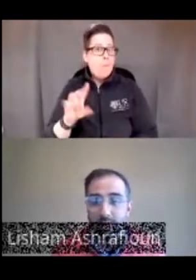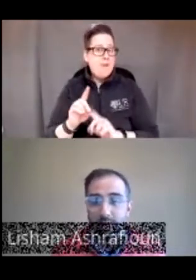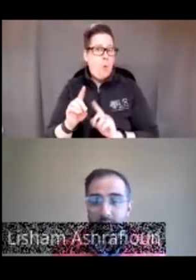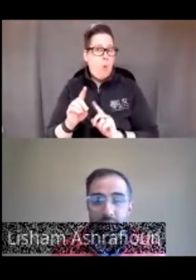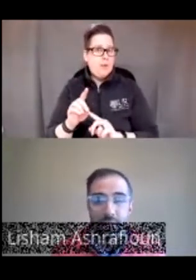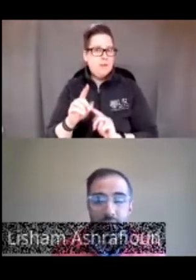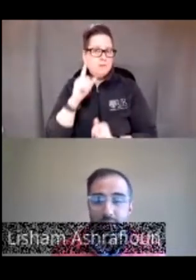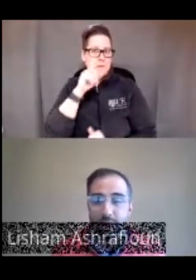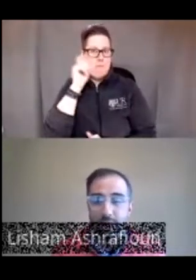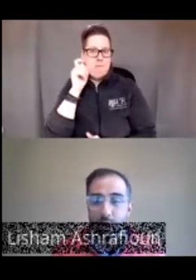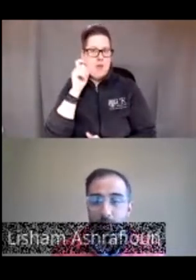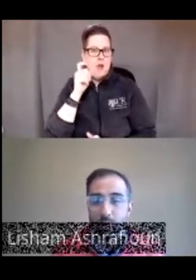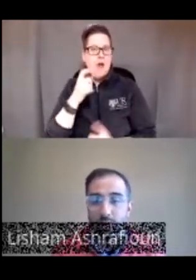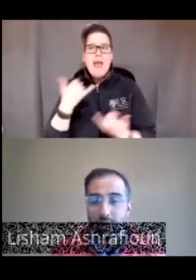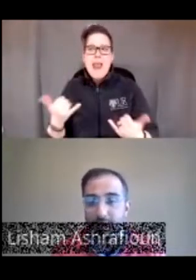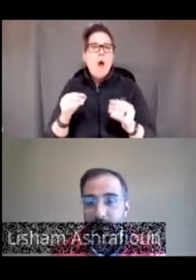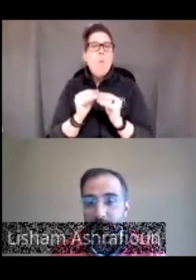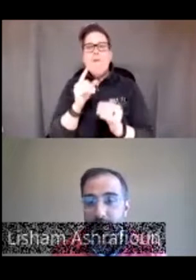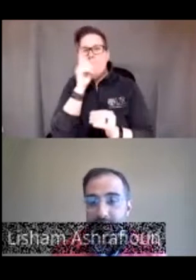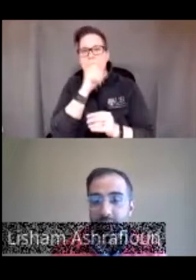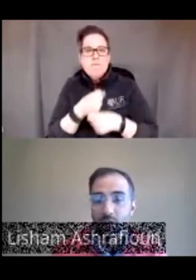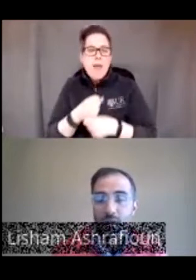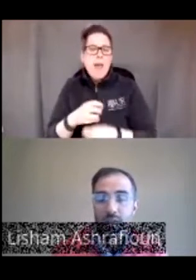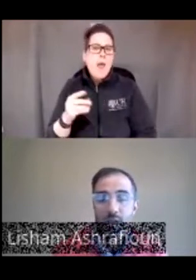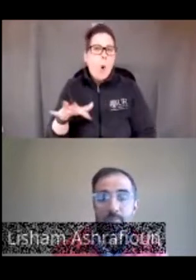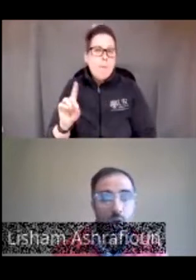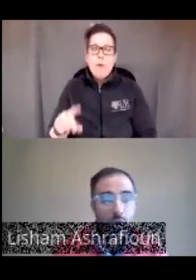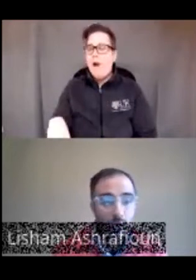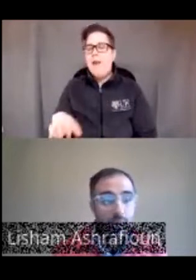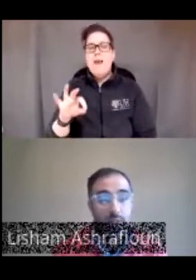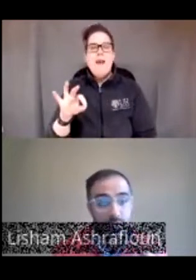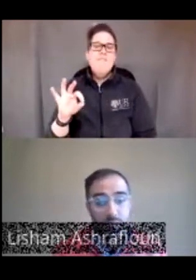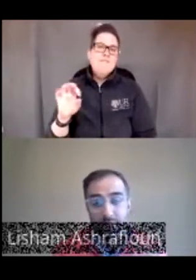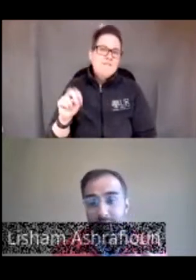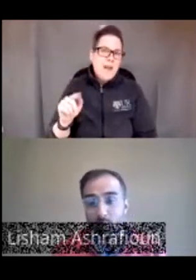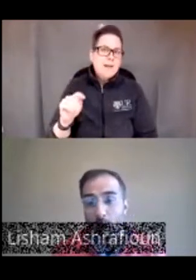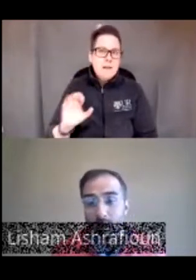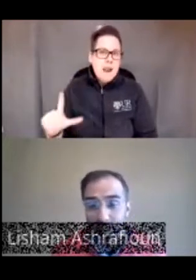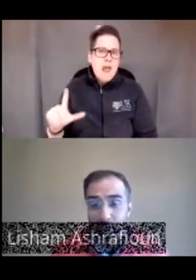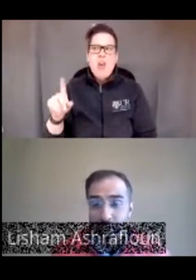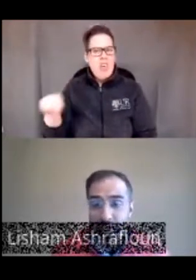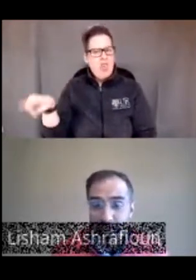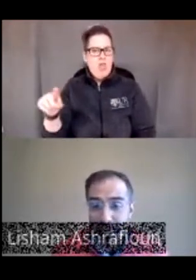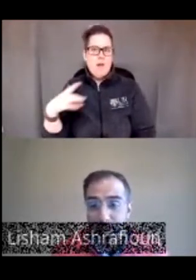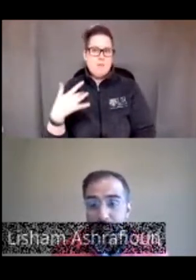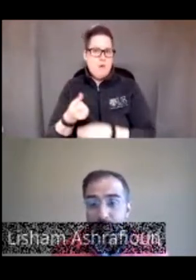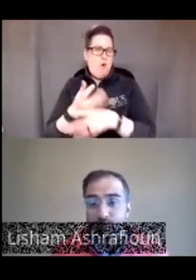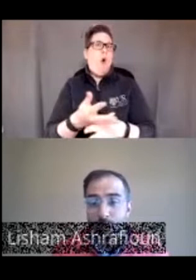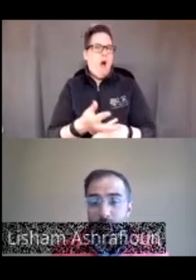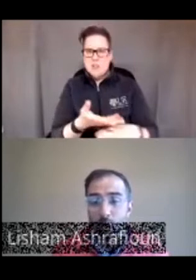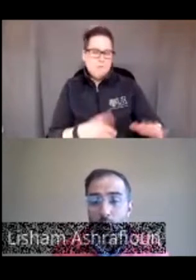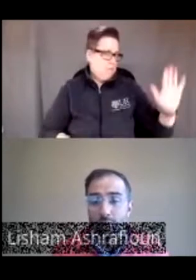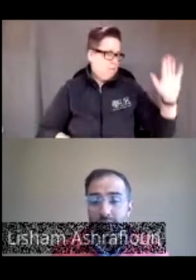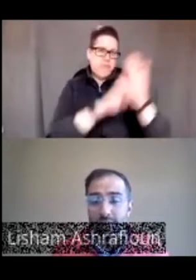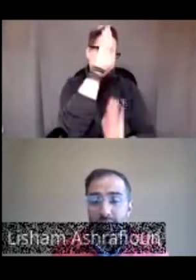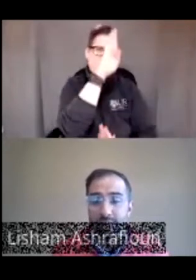sharp rises in synthetic opioids like fentanyl and its analogs, are driving sort of these wild increases.